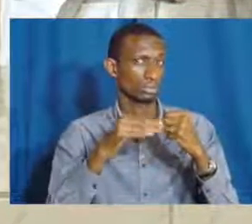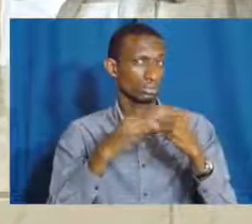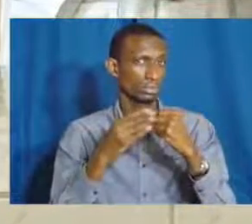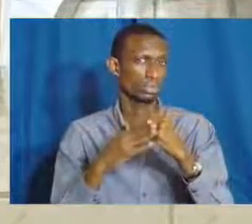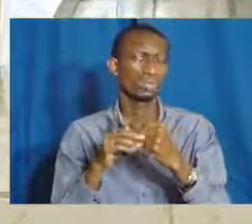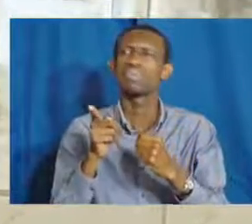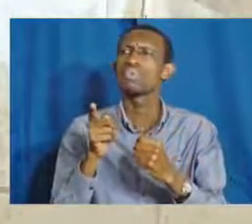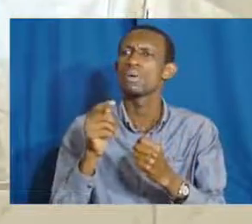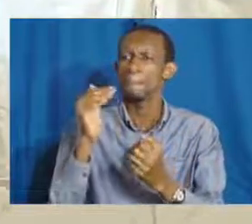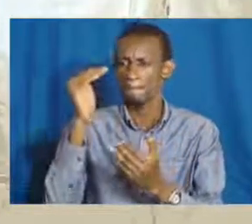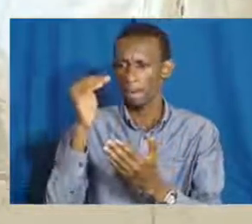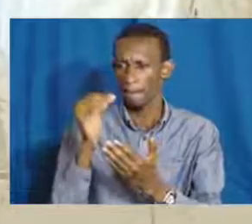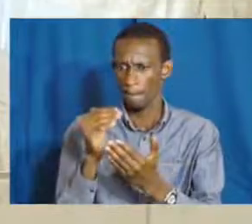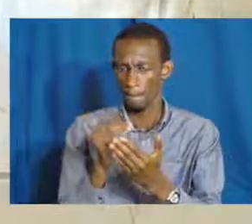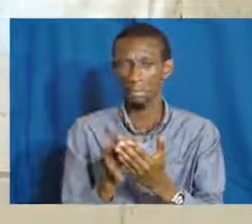that time